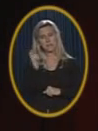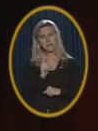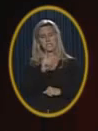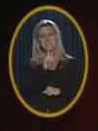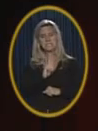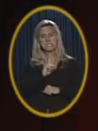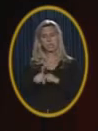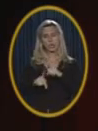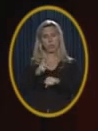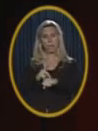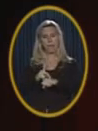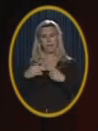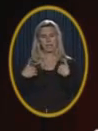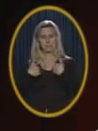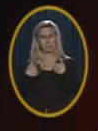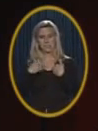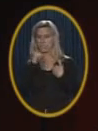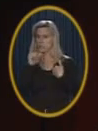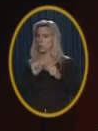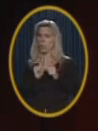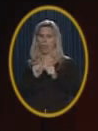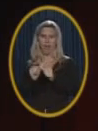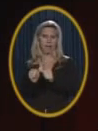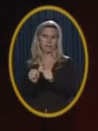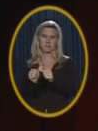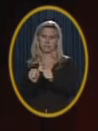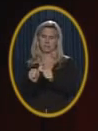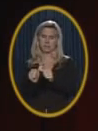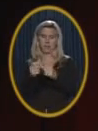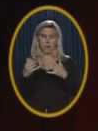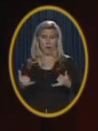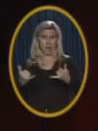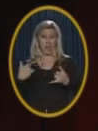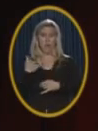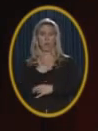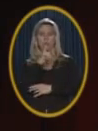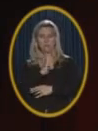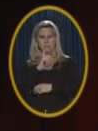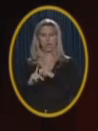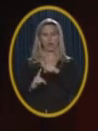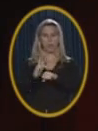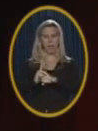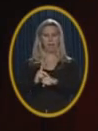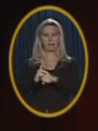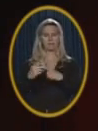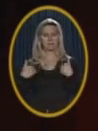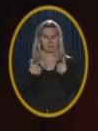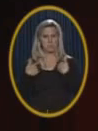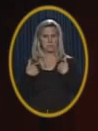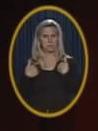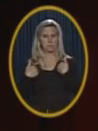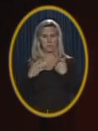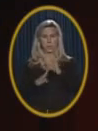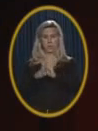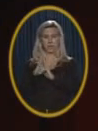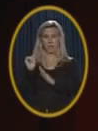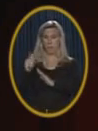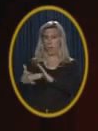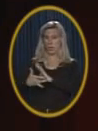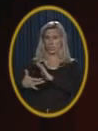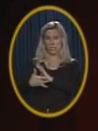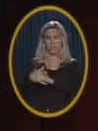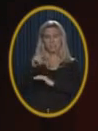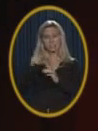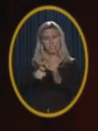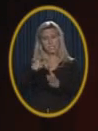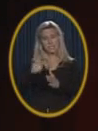single planet species don't last. And right now we're a single planet species. When we develop all the technologies we need to develop to